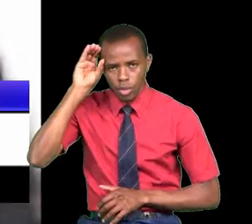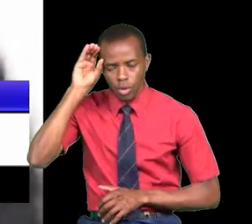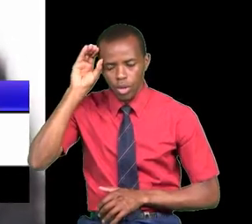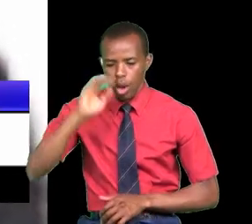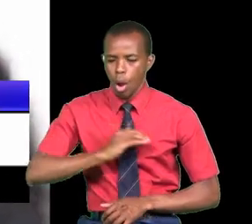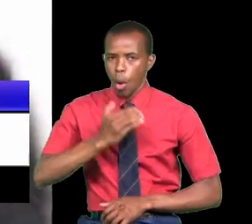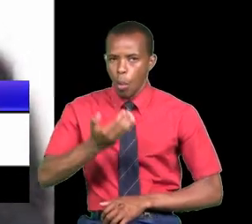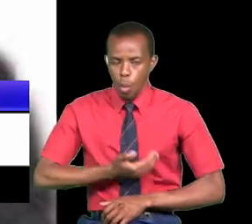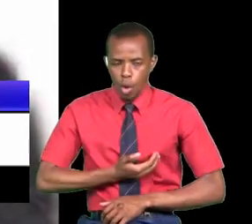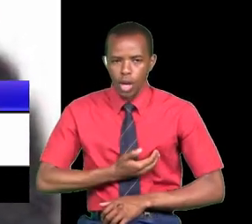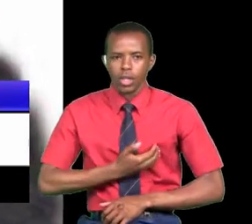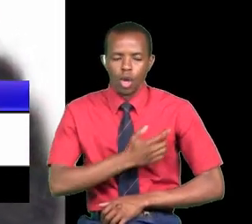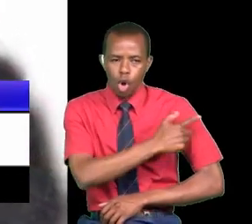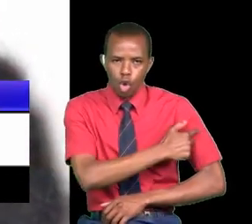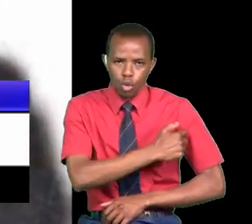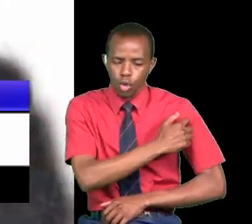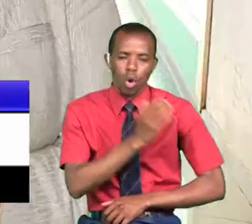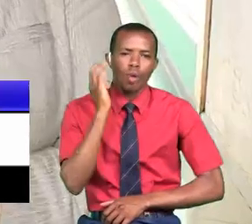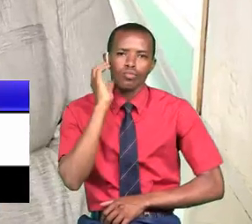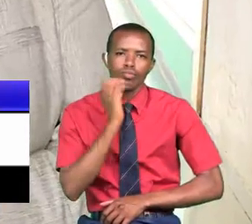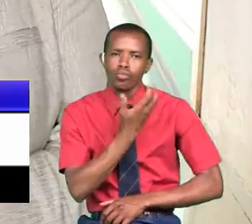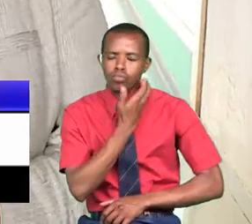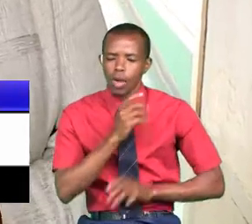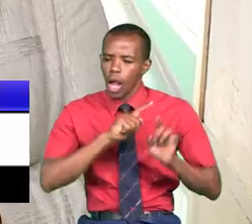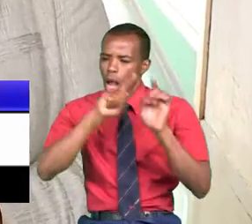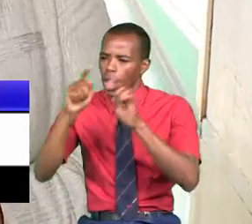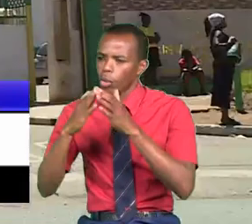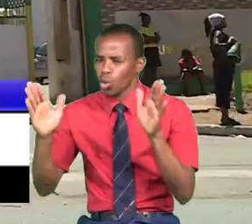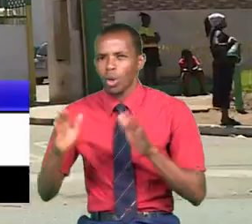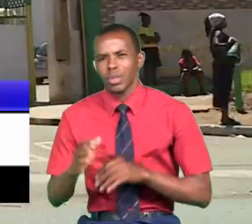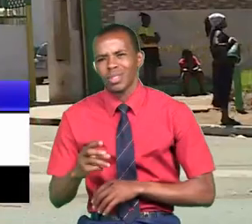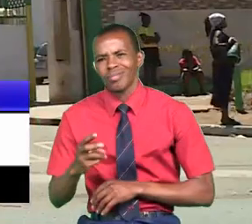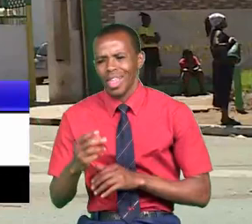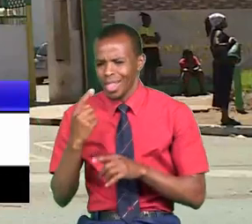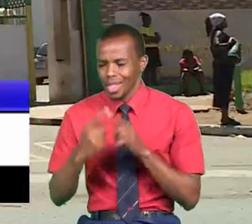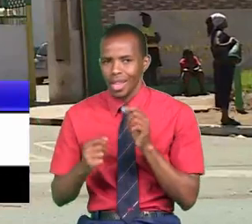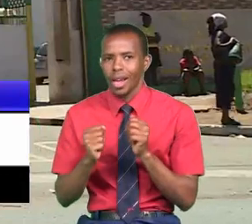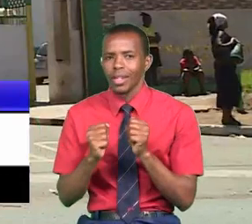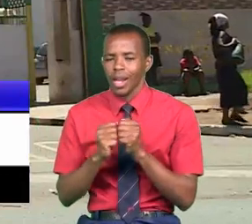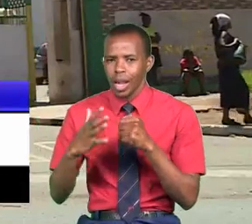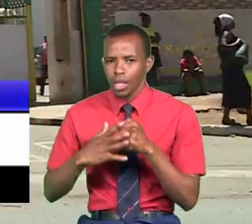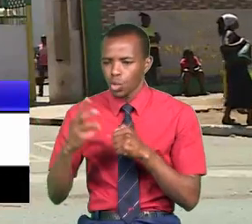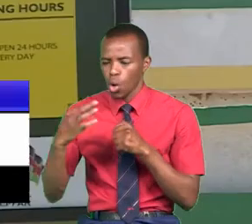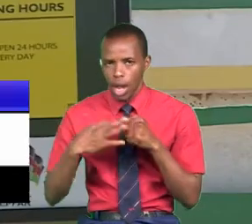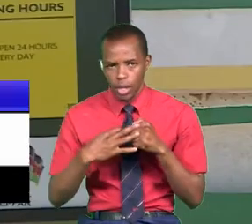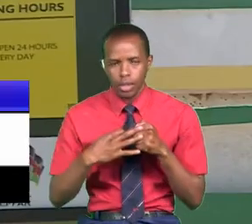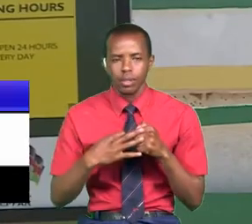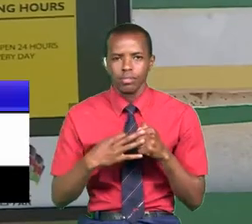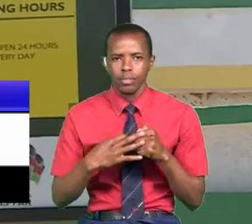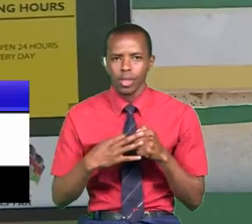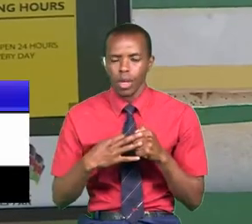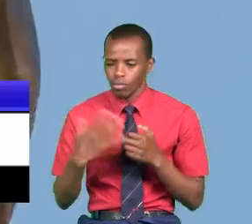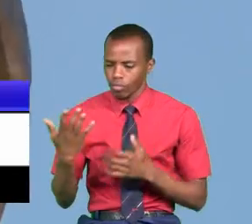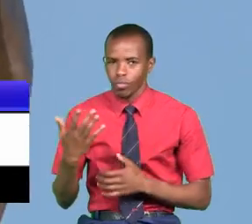President Jomo Kenyatta could open this maternity in, I think, 28. The hospital, which now falls under the